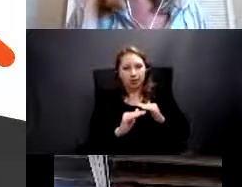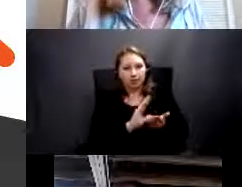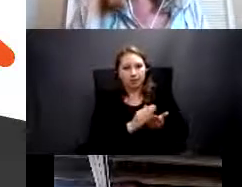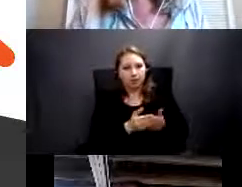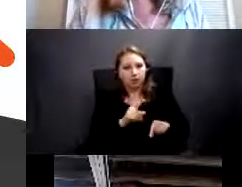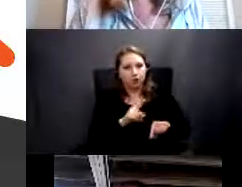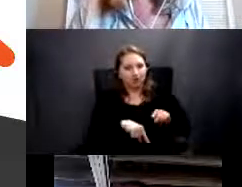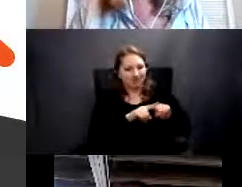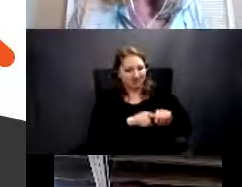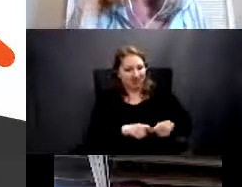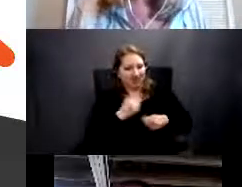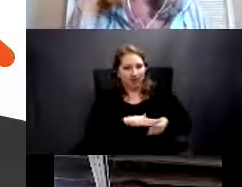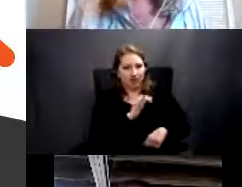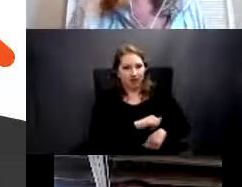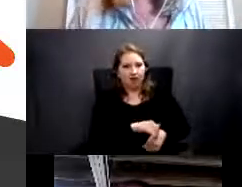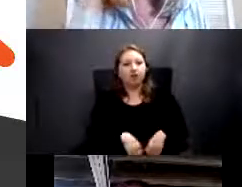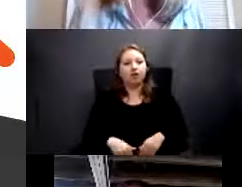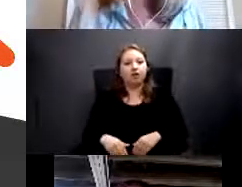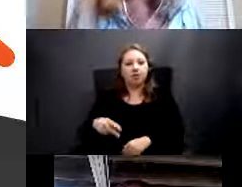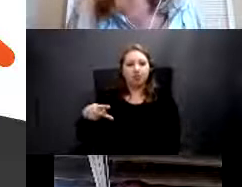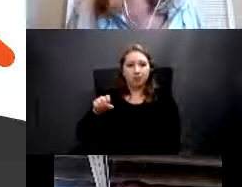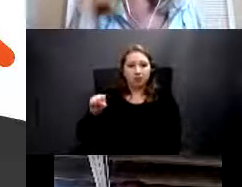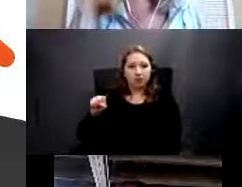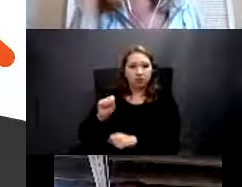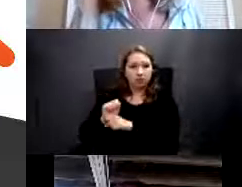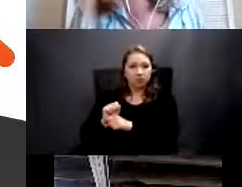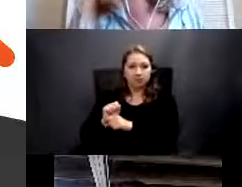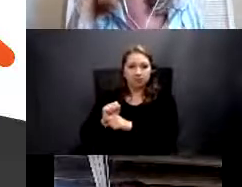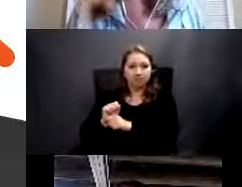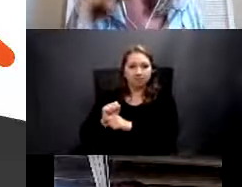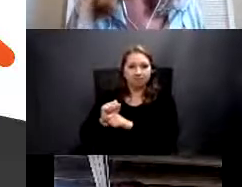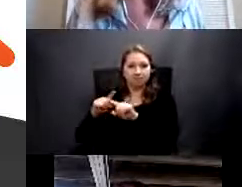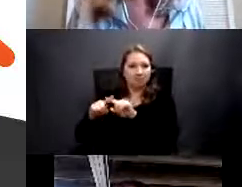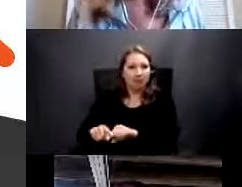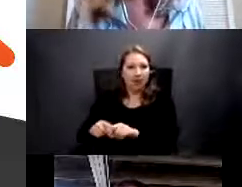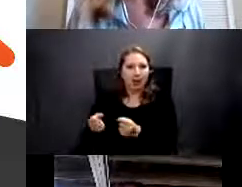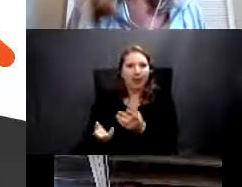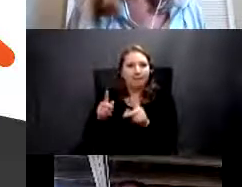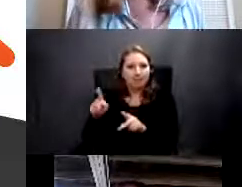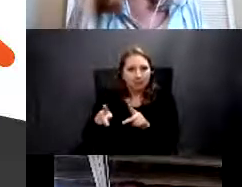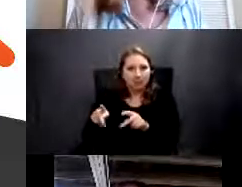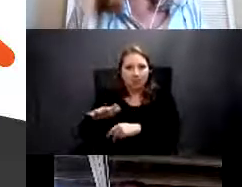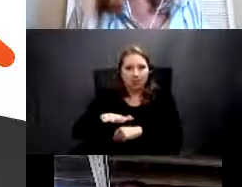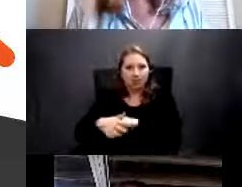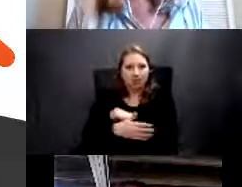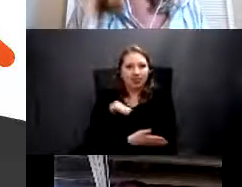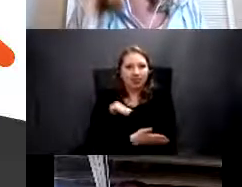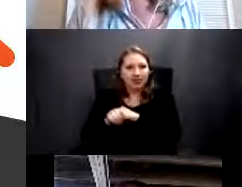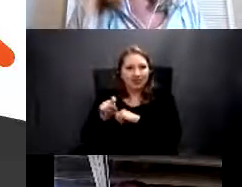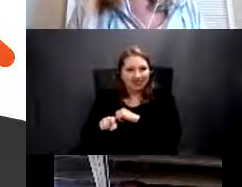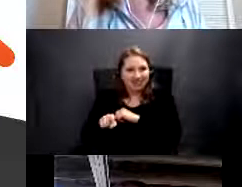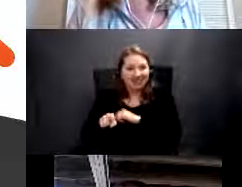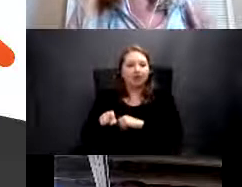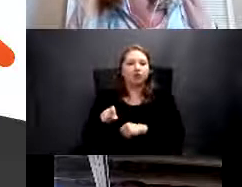means. And the peer specialist work is totally dependent on the number of people in the county. So there is